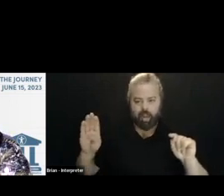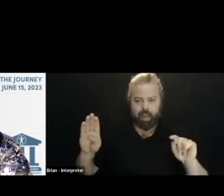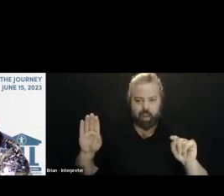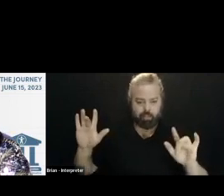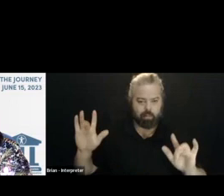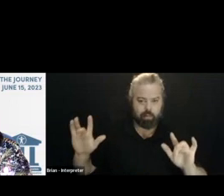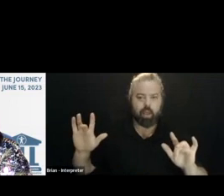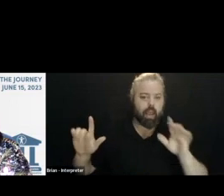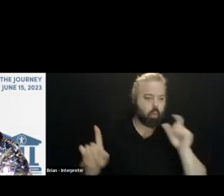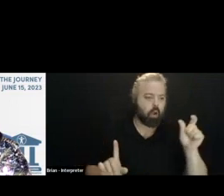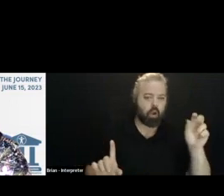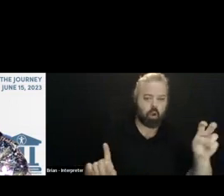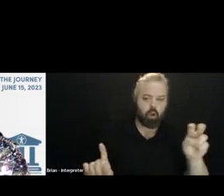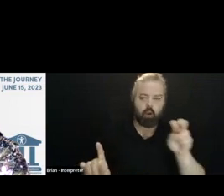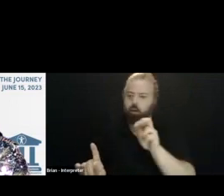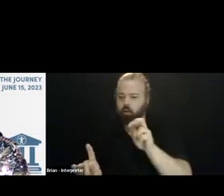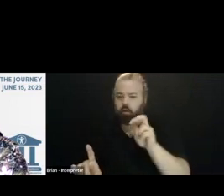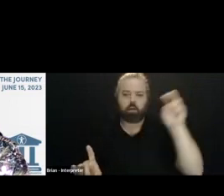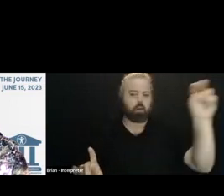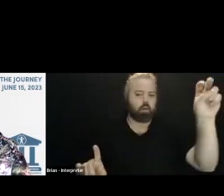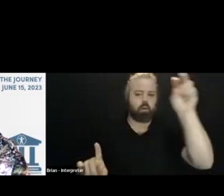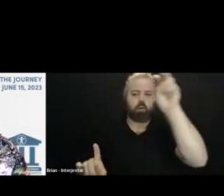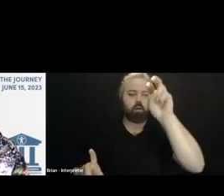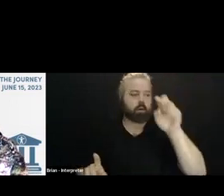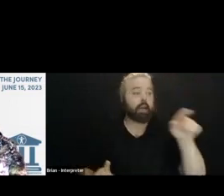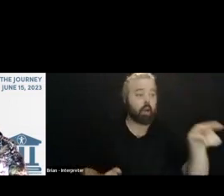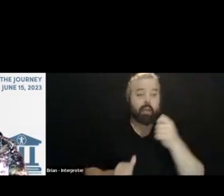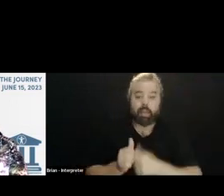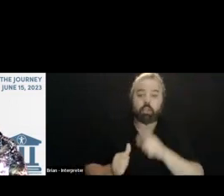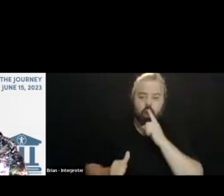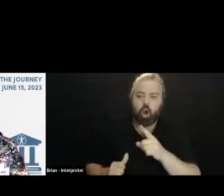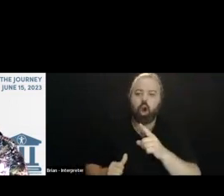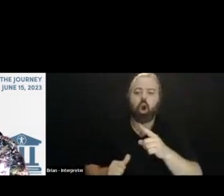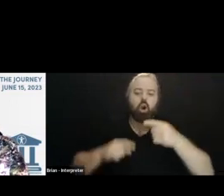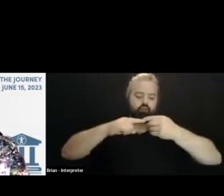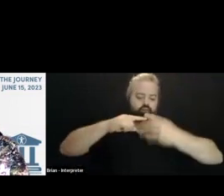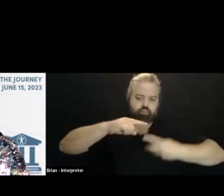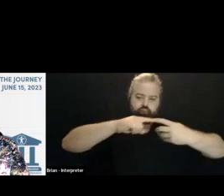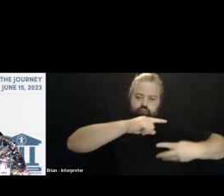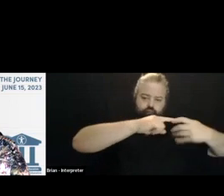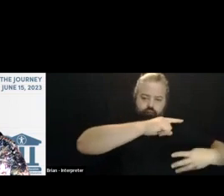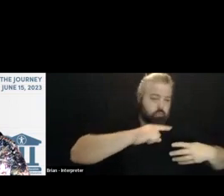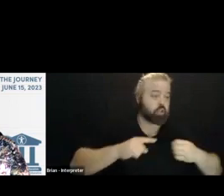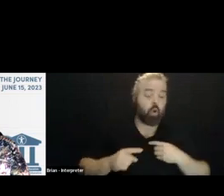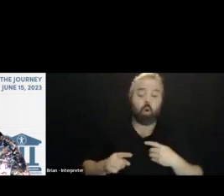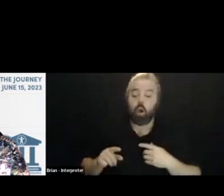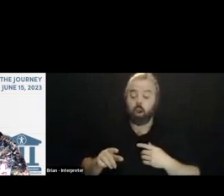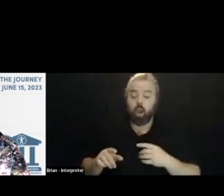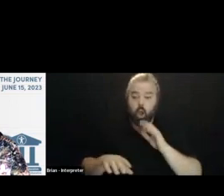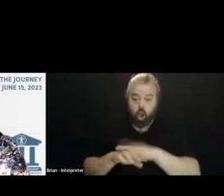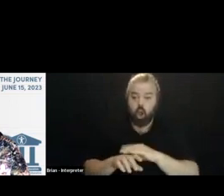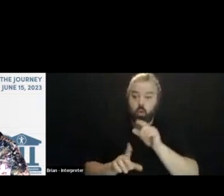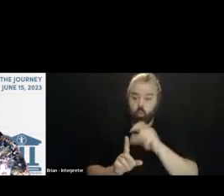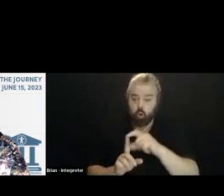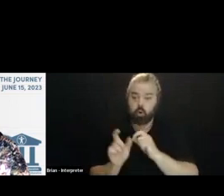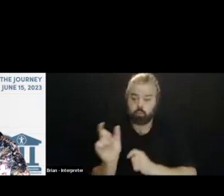I should be able to hit enter and open the drop-down menu, which I can. So now I can hit tab and go through all of